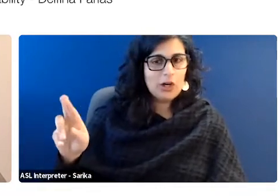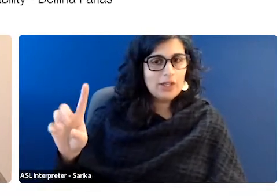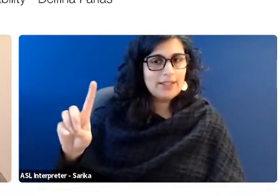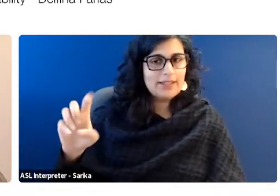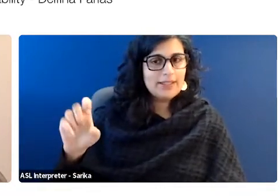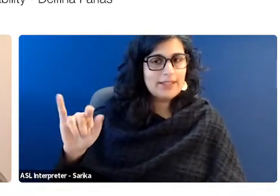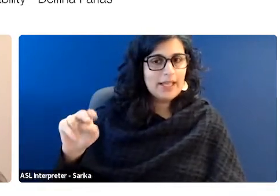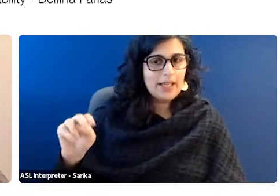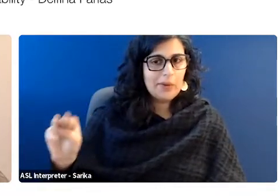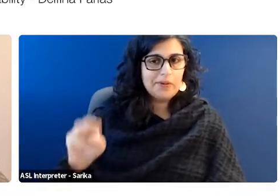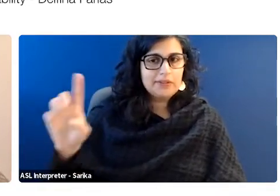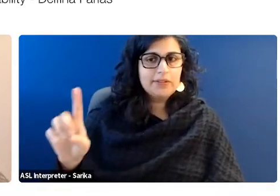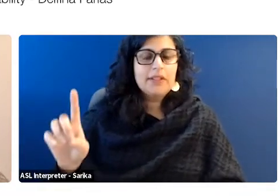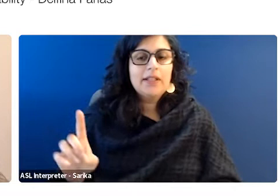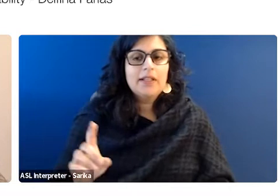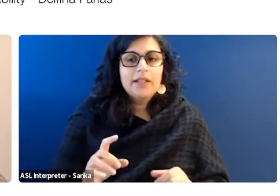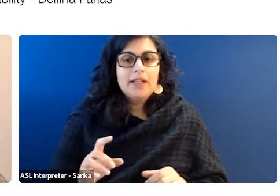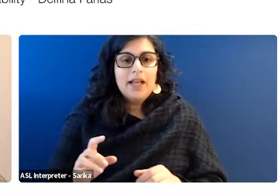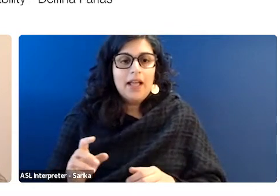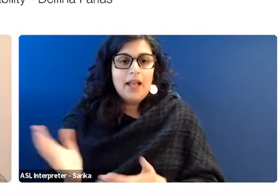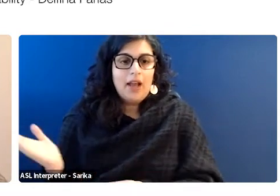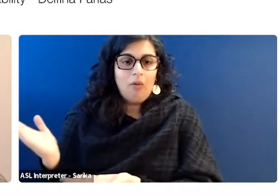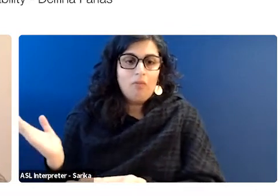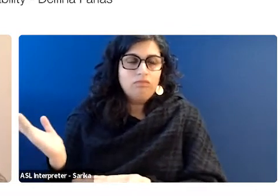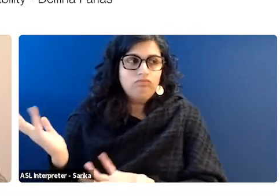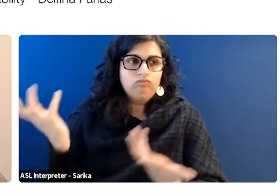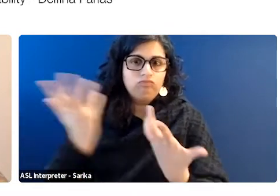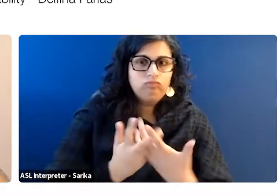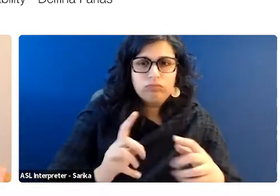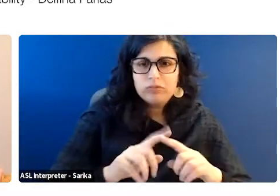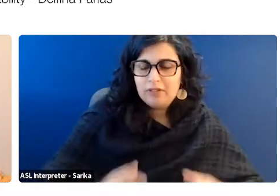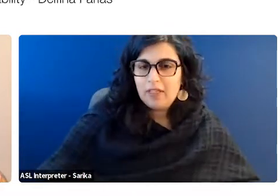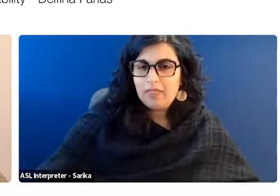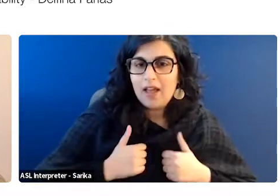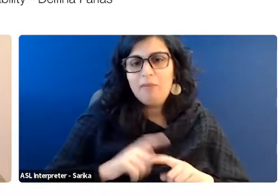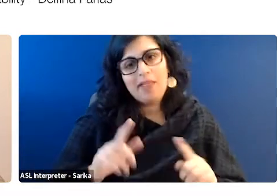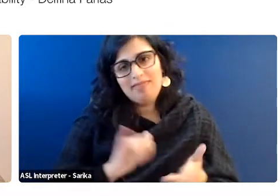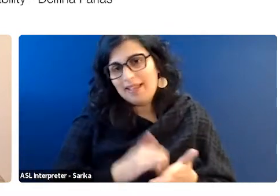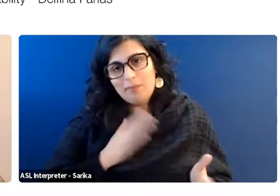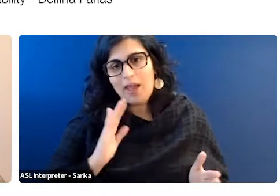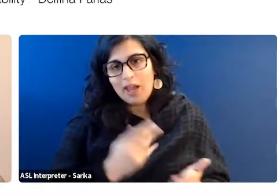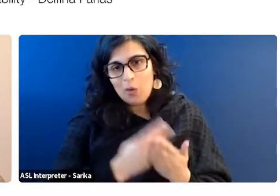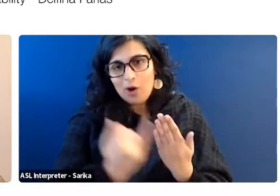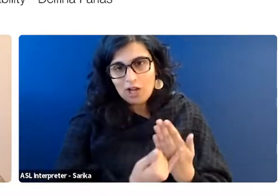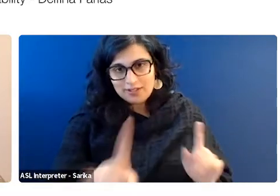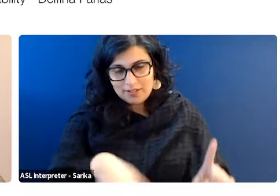different lives to a garment. But that's what basically my project is